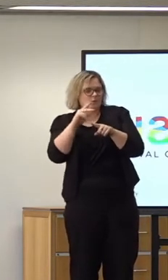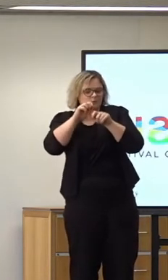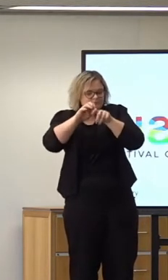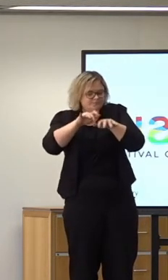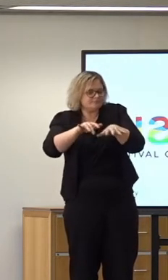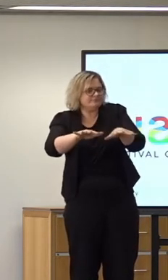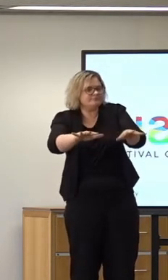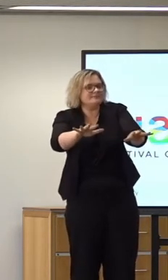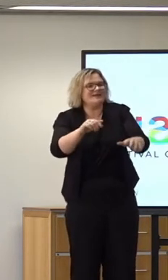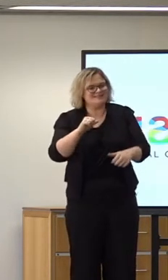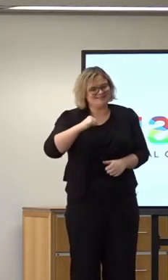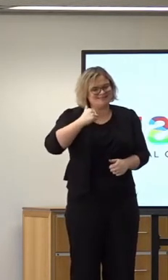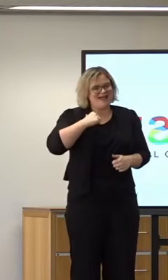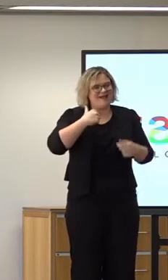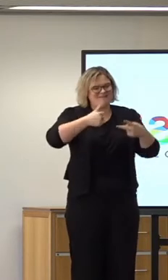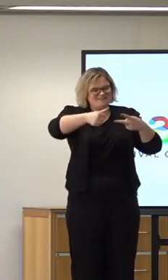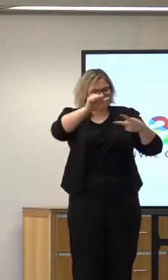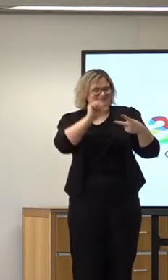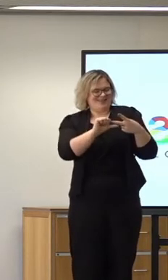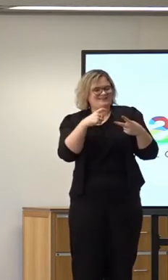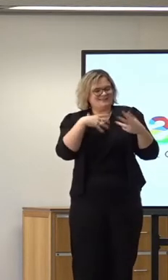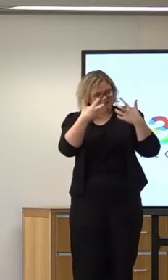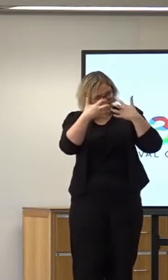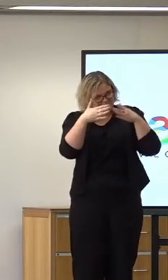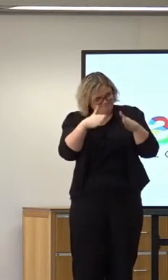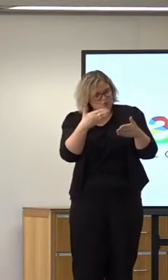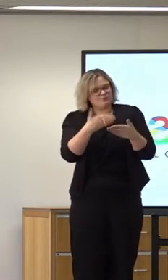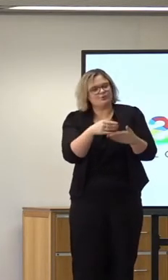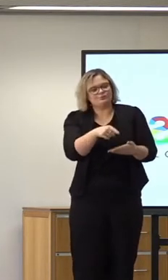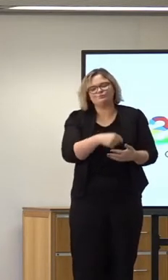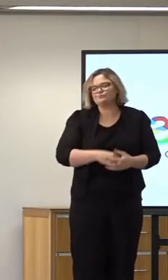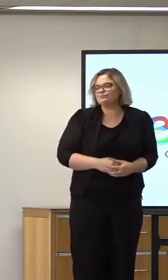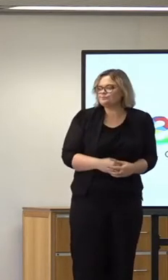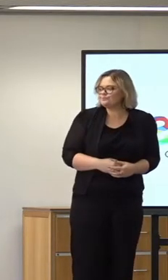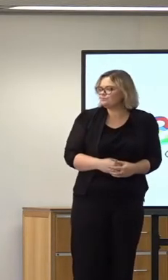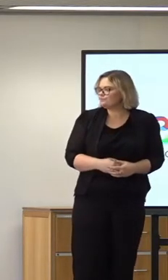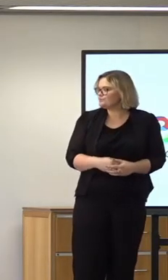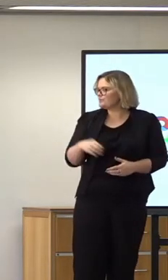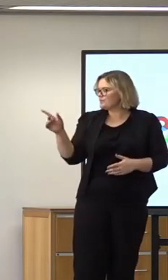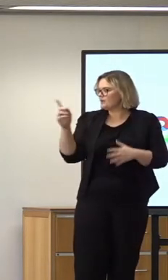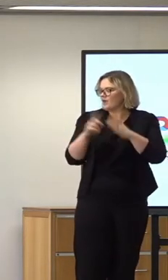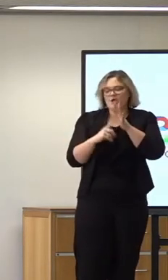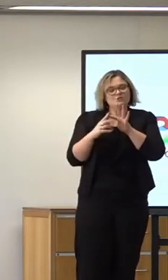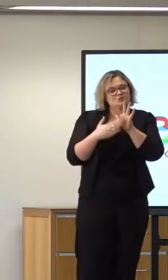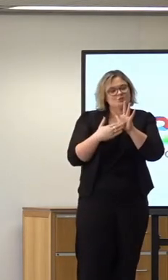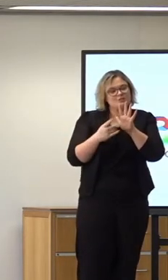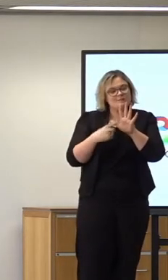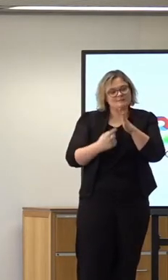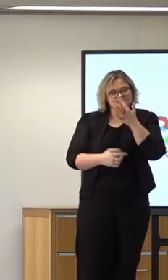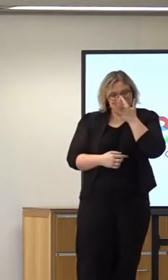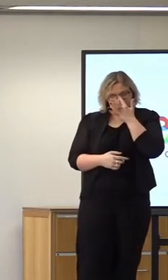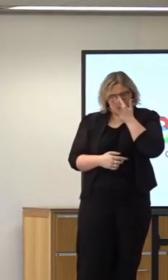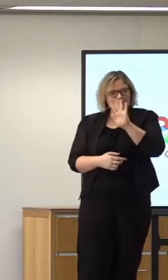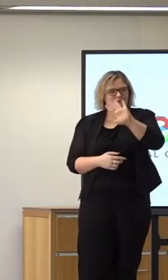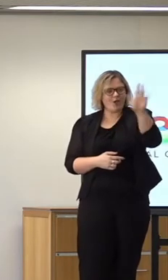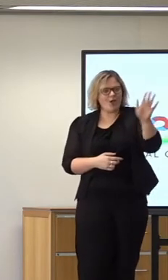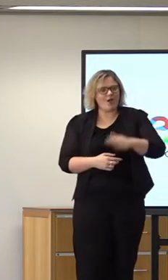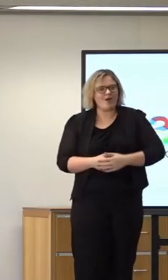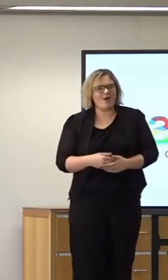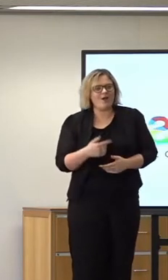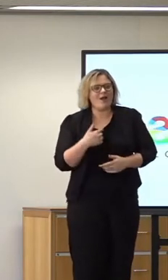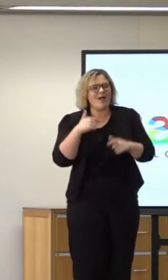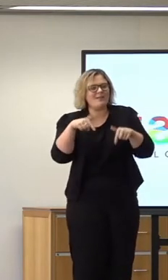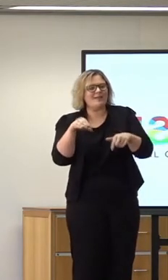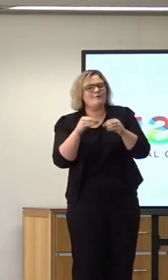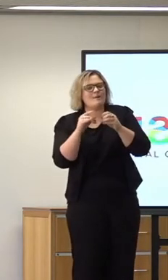staff is the next piece of work that we're looking at as well. Gemma? Hi. So I'm here from Perth